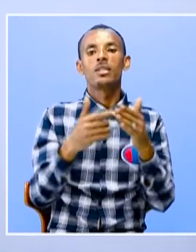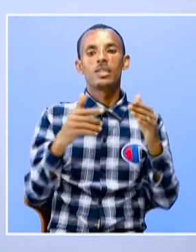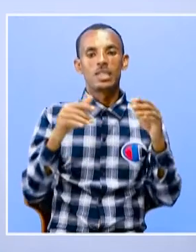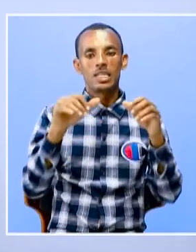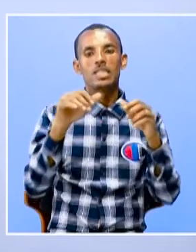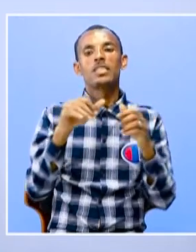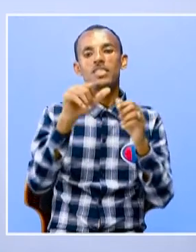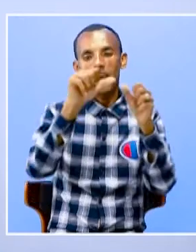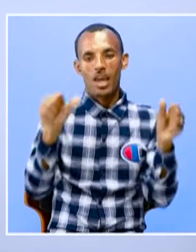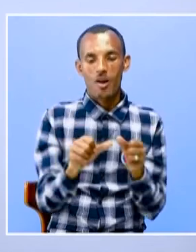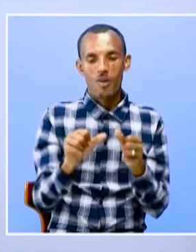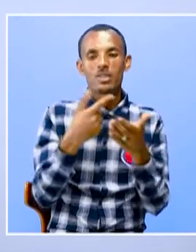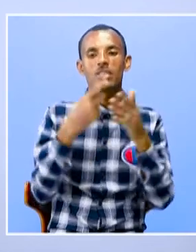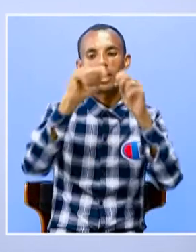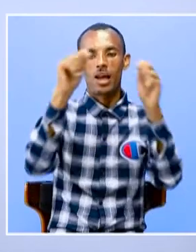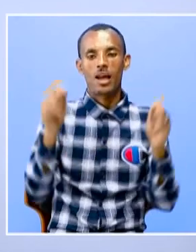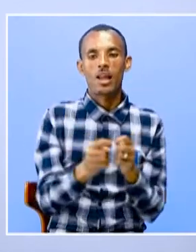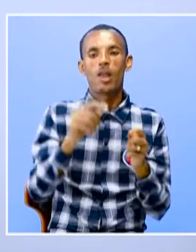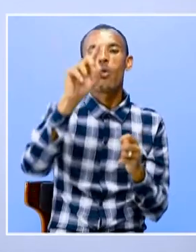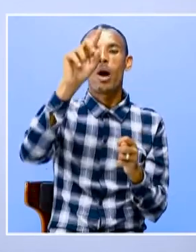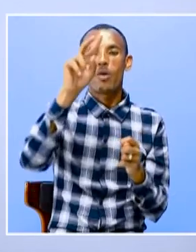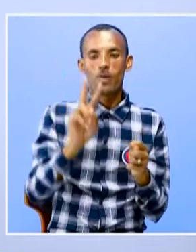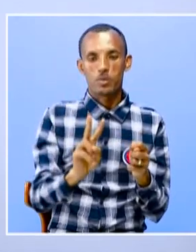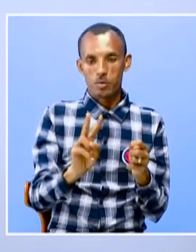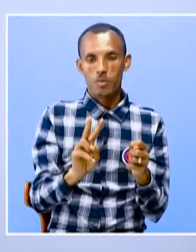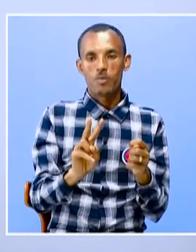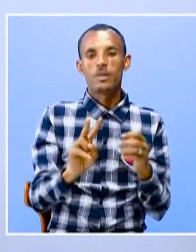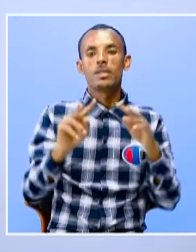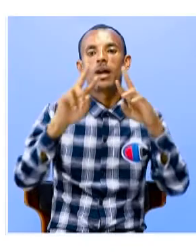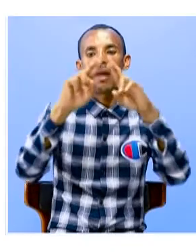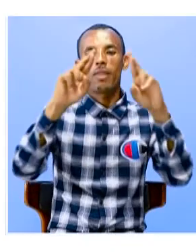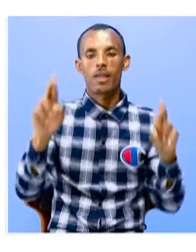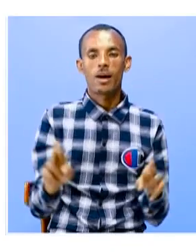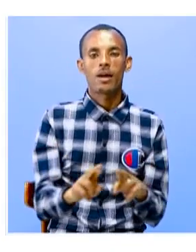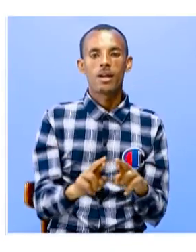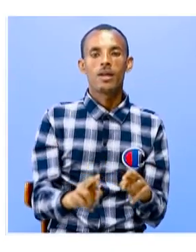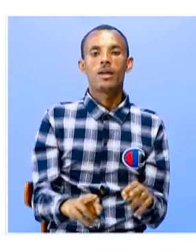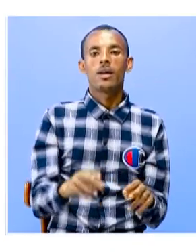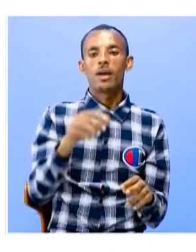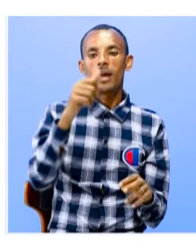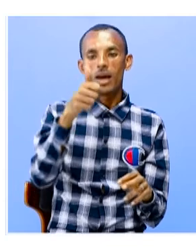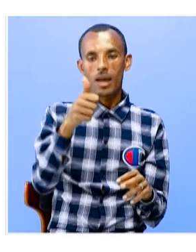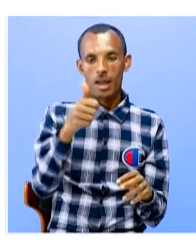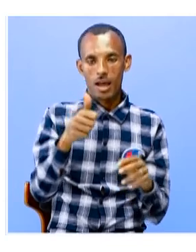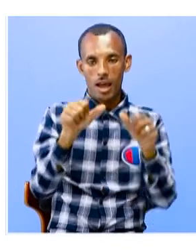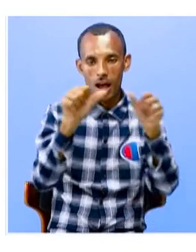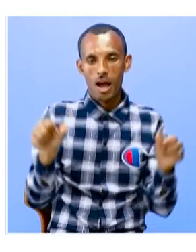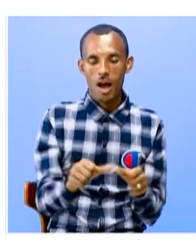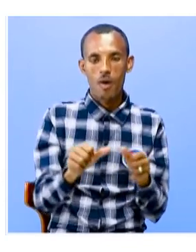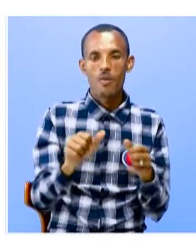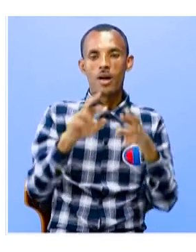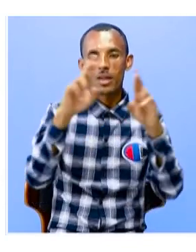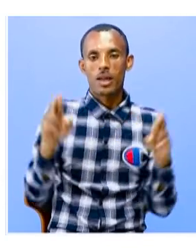is half of the area of rectangle. So here, area of the rectangle is simply it is